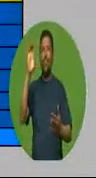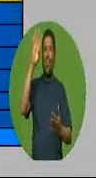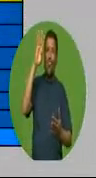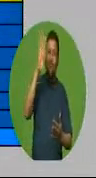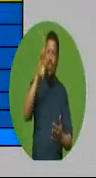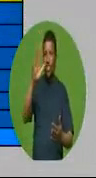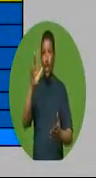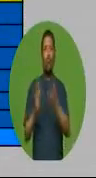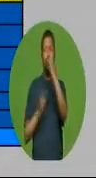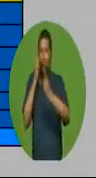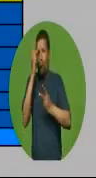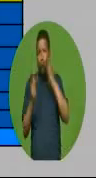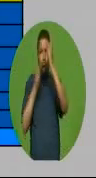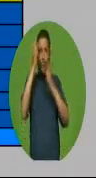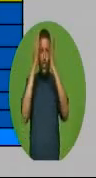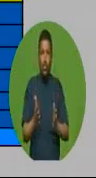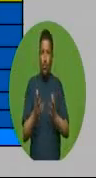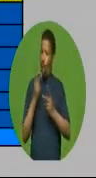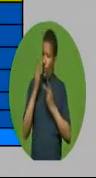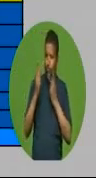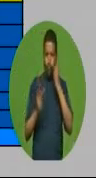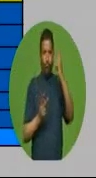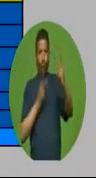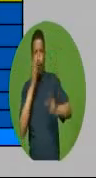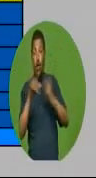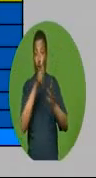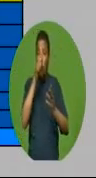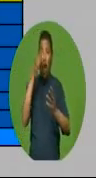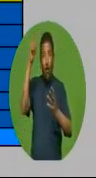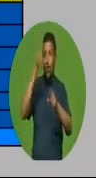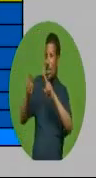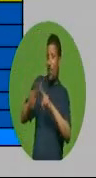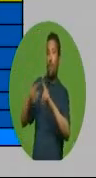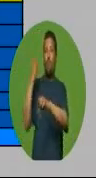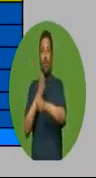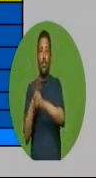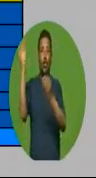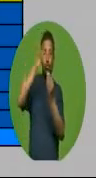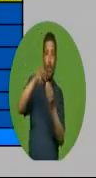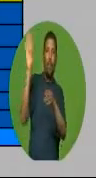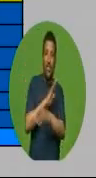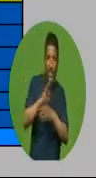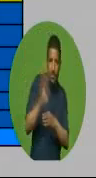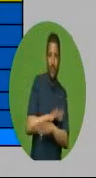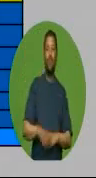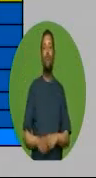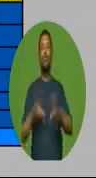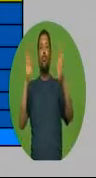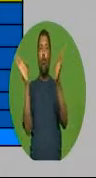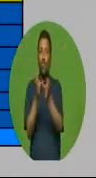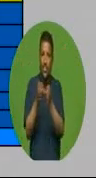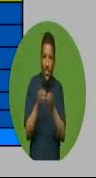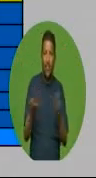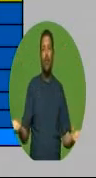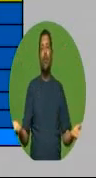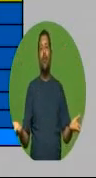311,943 tourists visited Ethiopia for different purposes, including business,